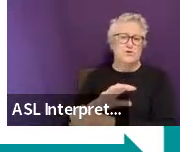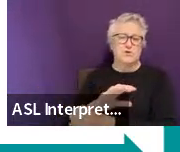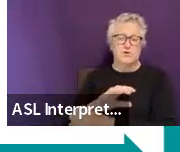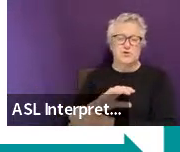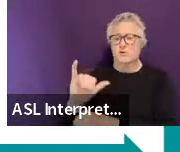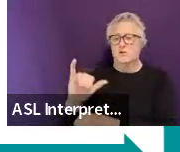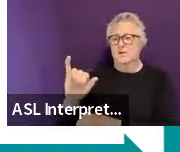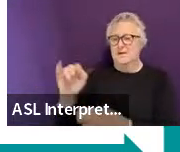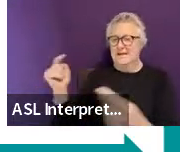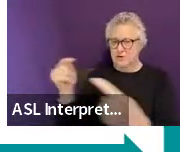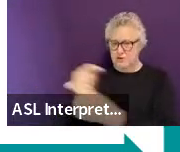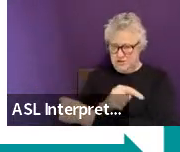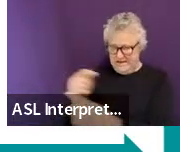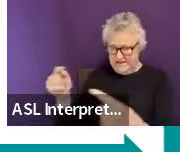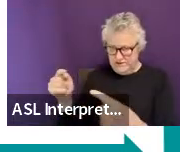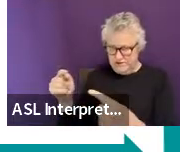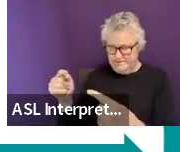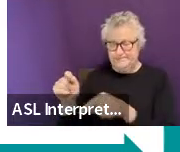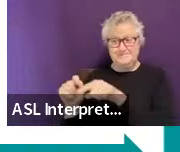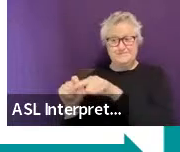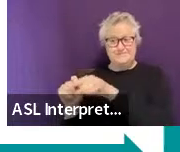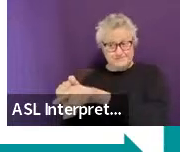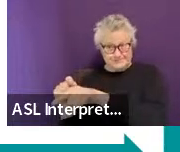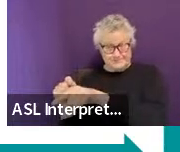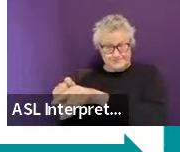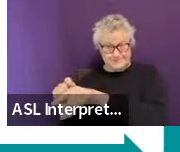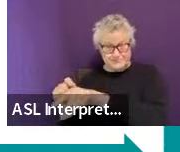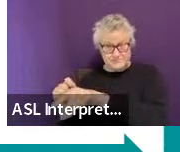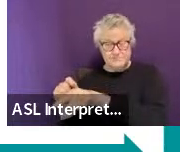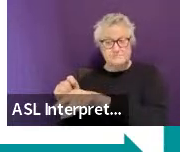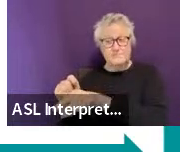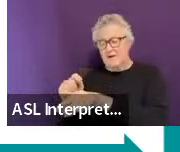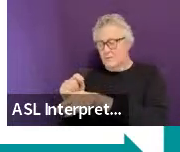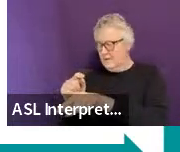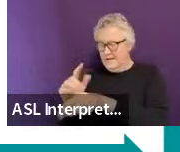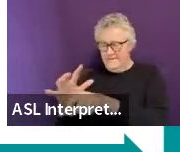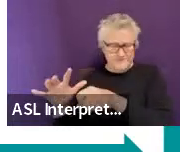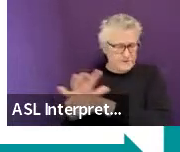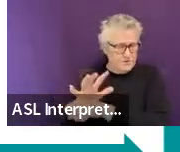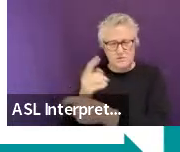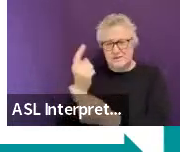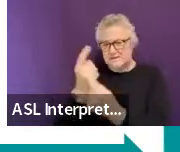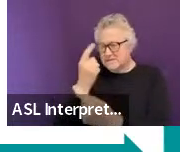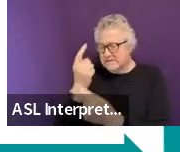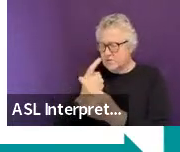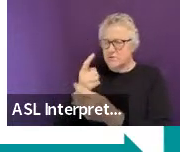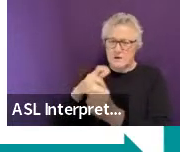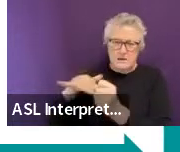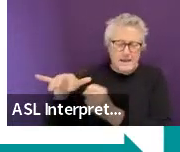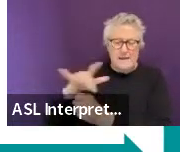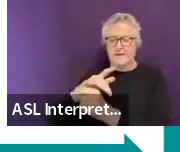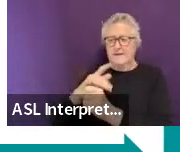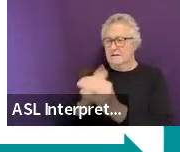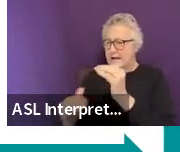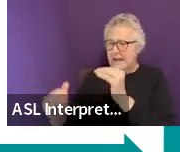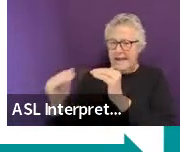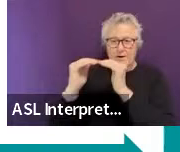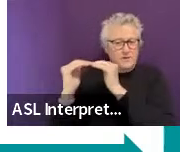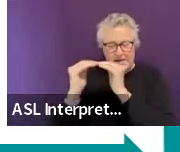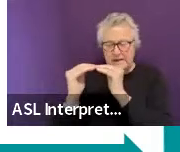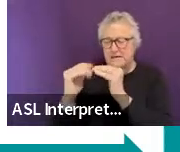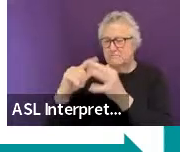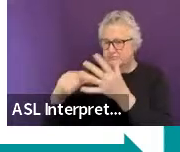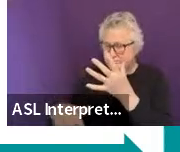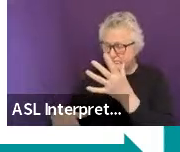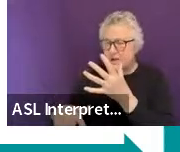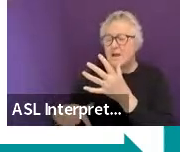right sizing that we as a program have promised to do, and climate and equity, we realized that given footprint and climate concerns, that 3